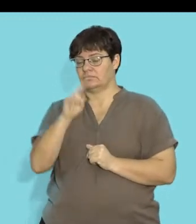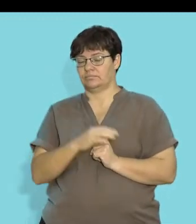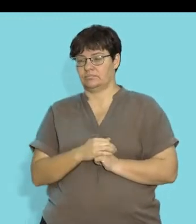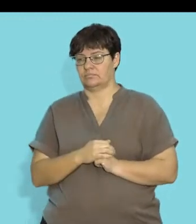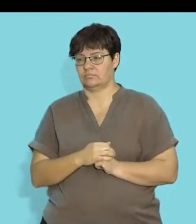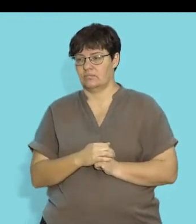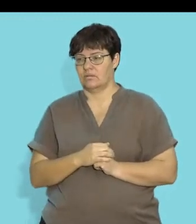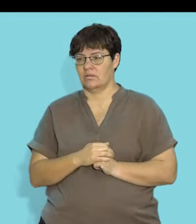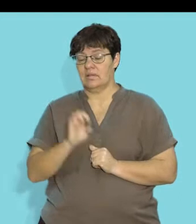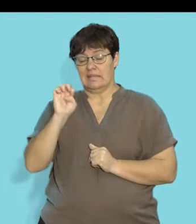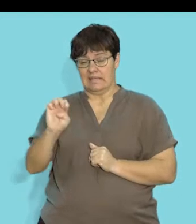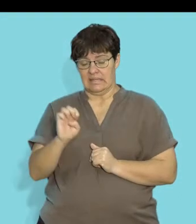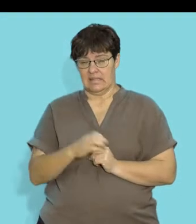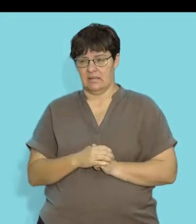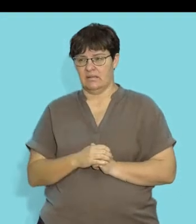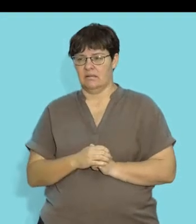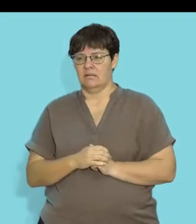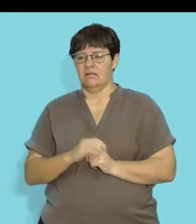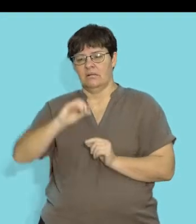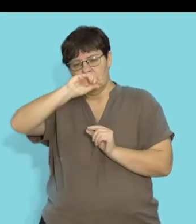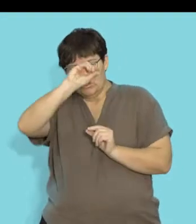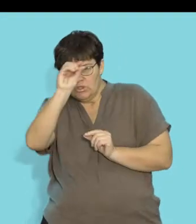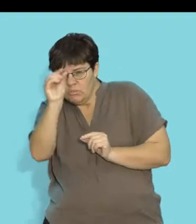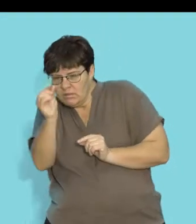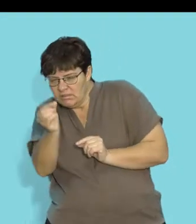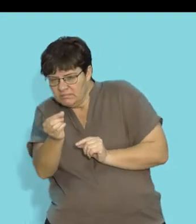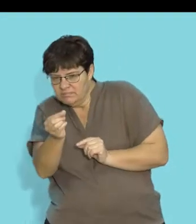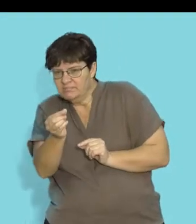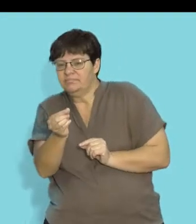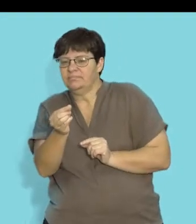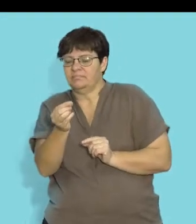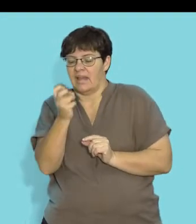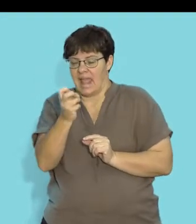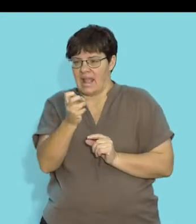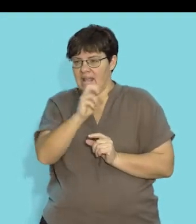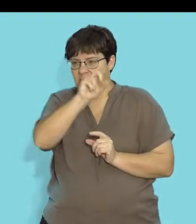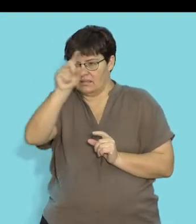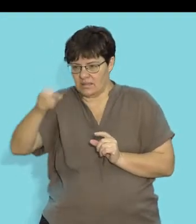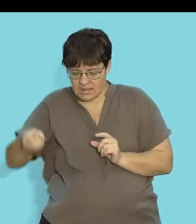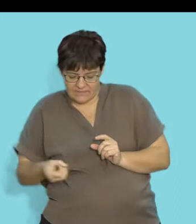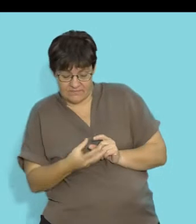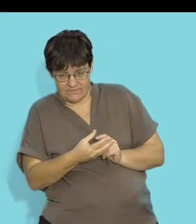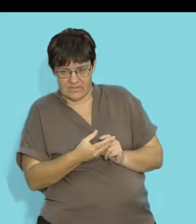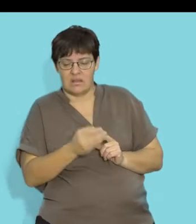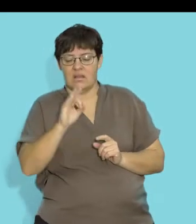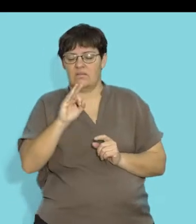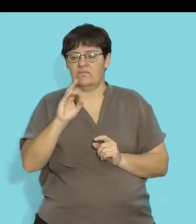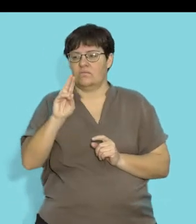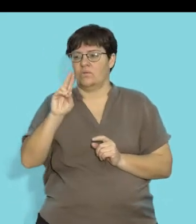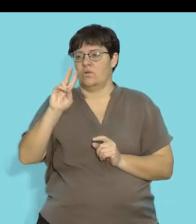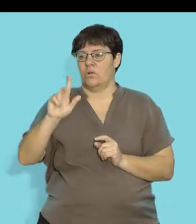can see that we've got E, which points to the tubes that carry up the eggs towards the uterine chamber, and that's the fallopian